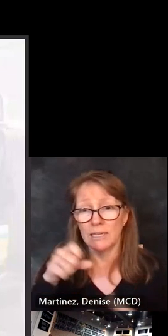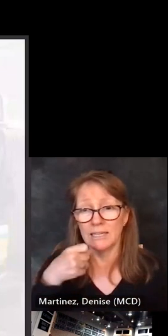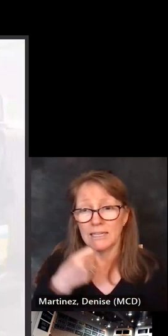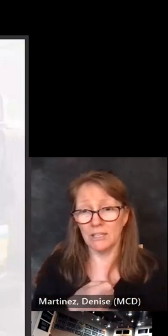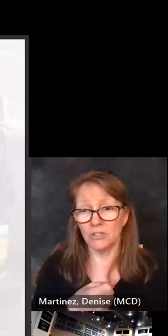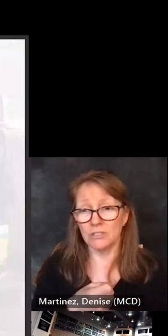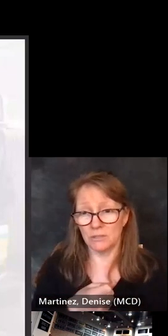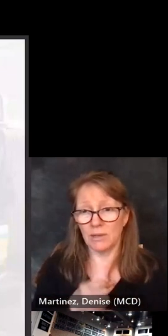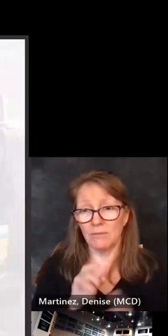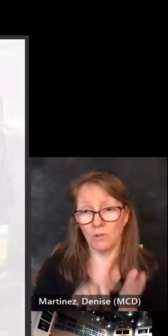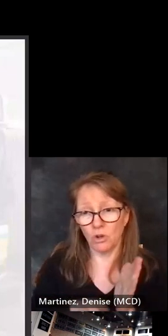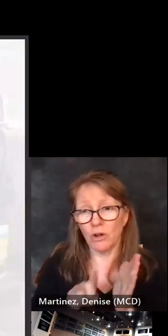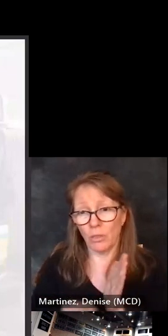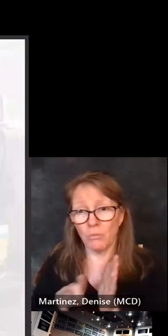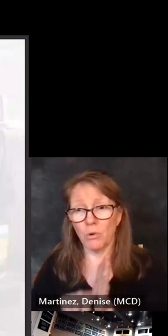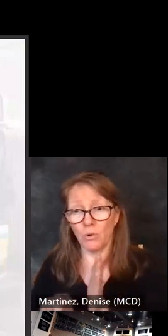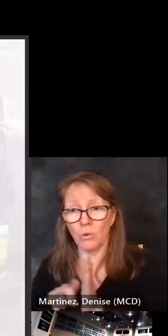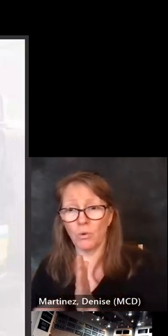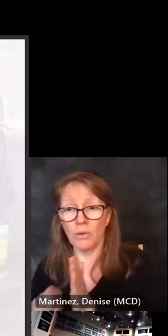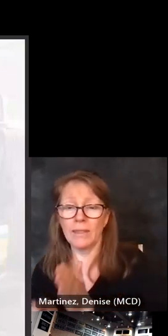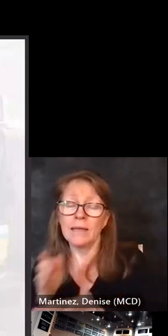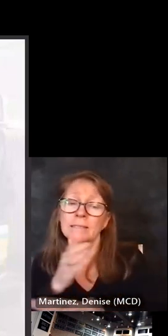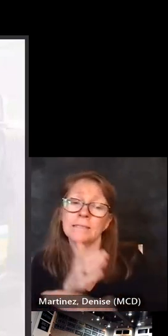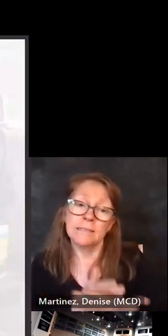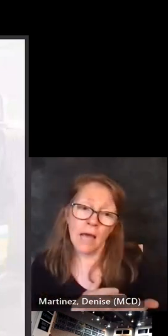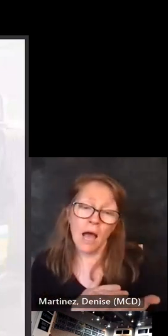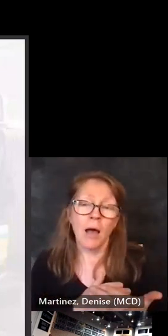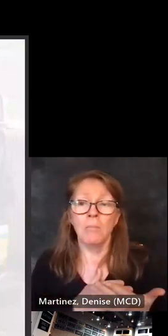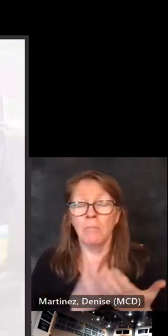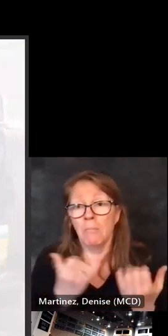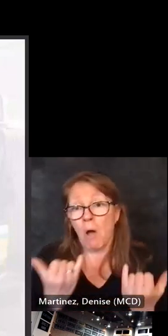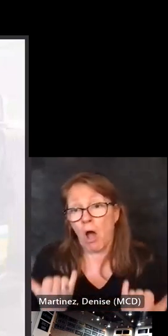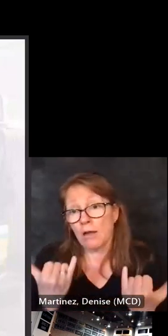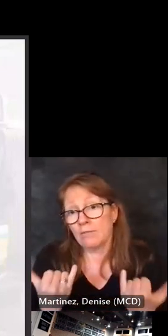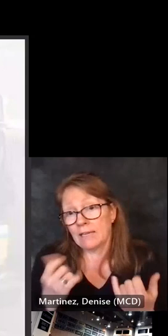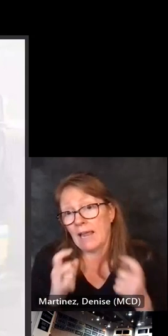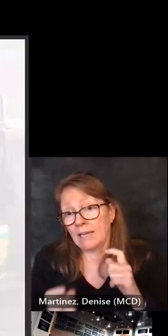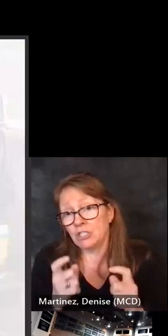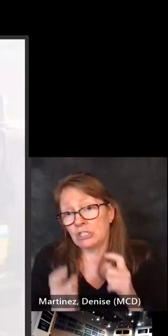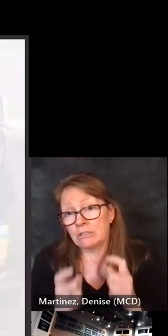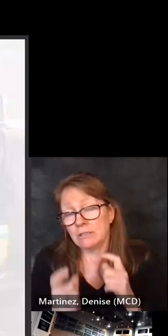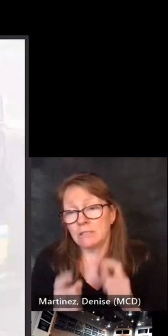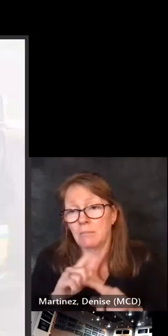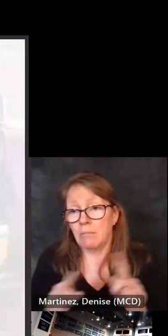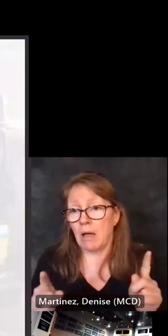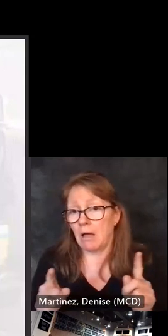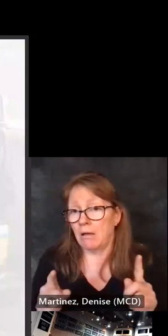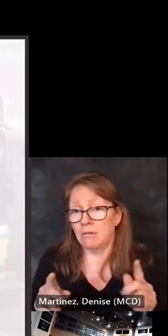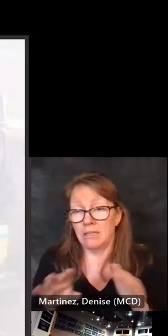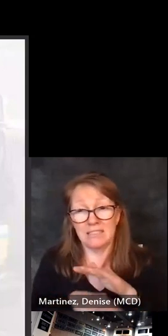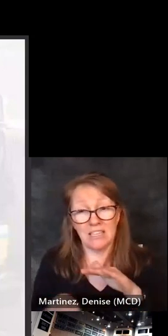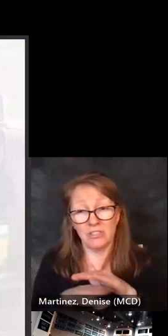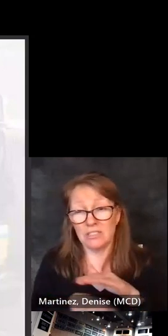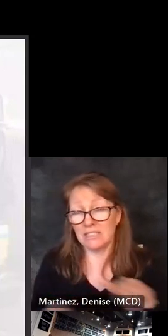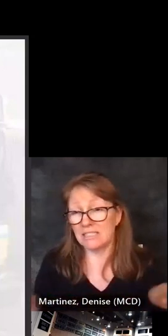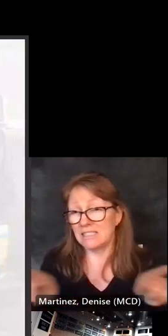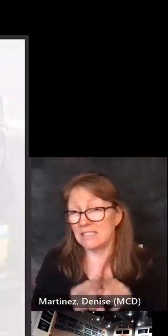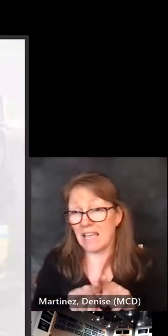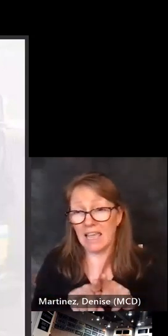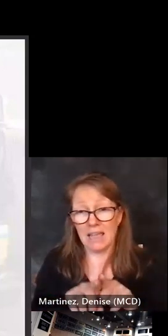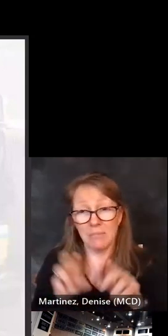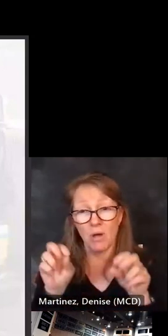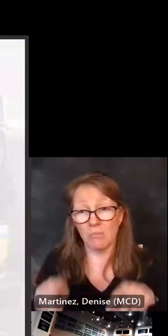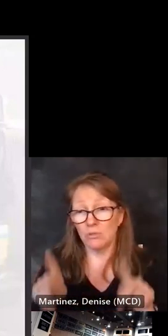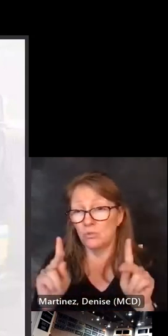site. I think there are some, you know, modifications, but it's essentially the same parcel of land, and there's opportunity to build